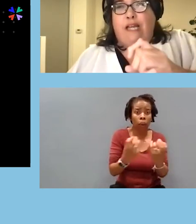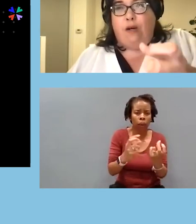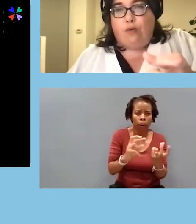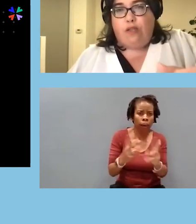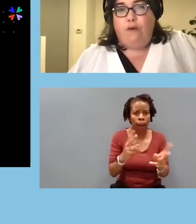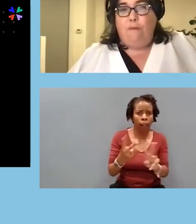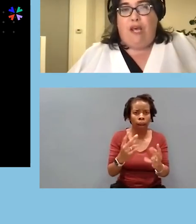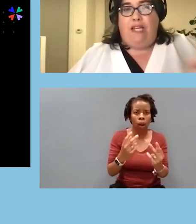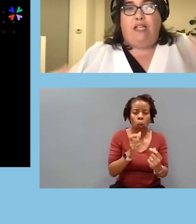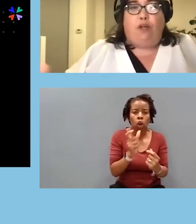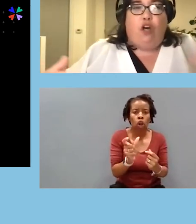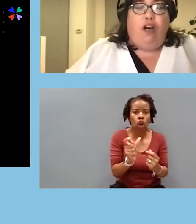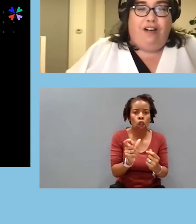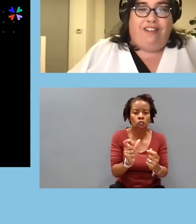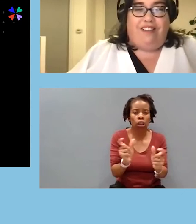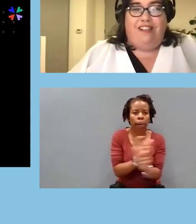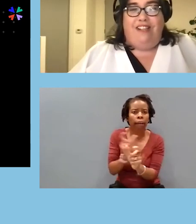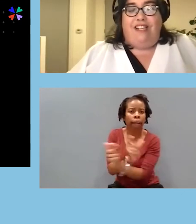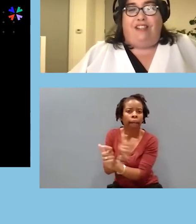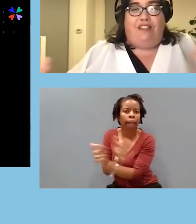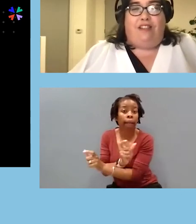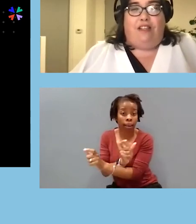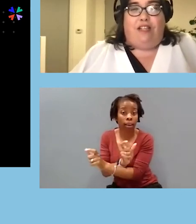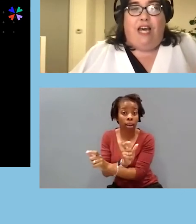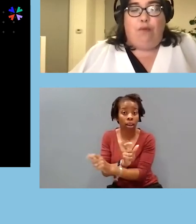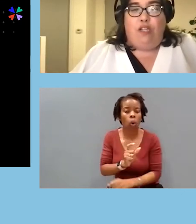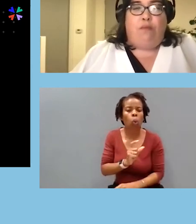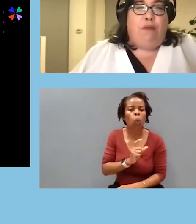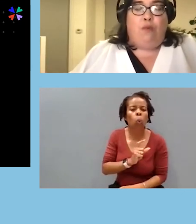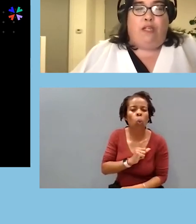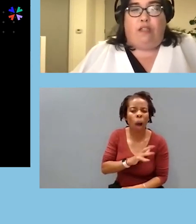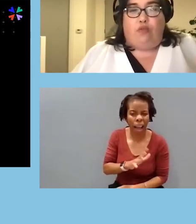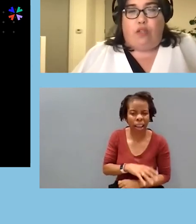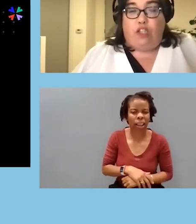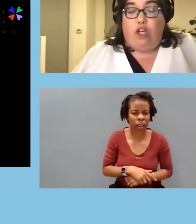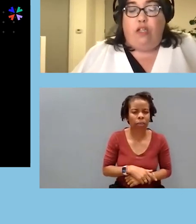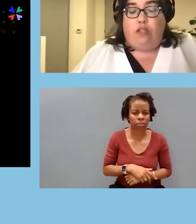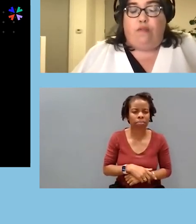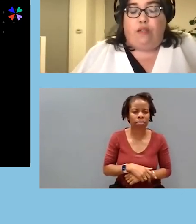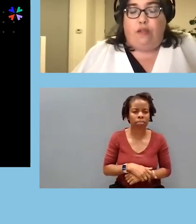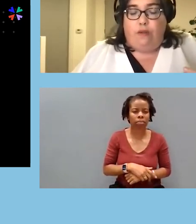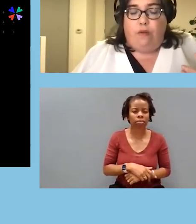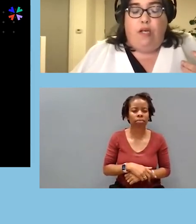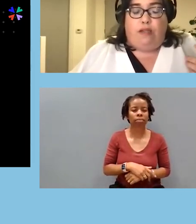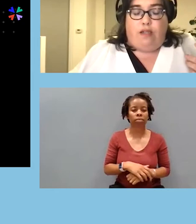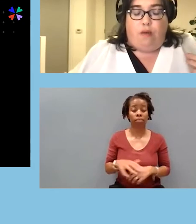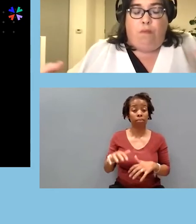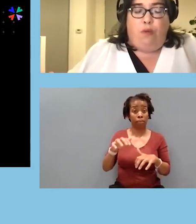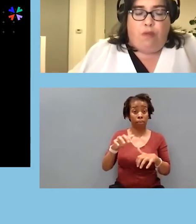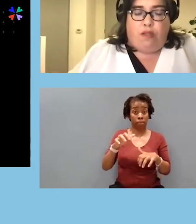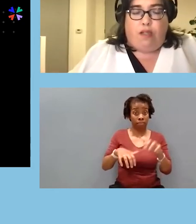the words are swapping in and out. And it's because captioning in many ways is discursive. So